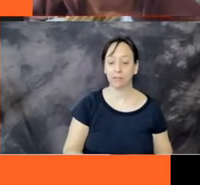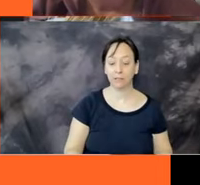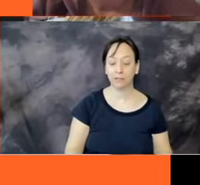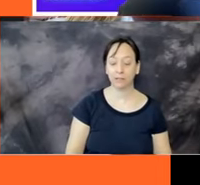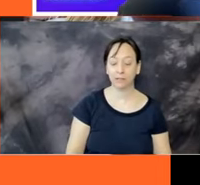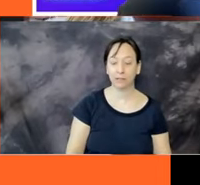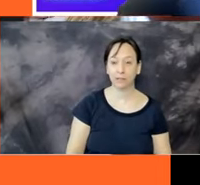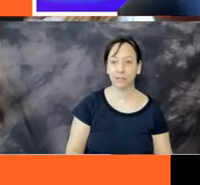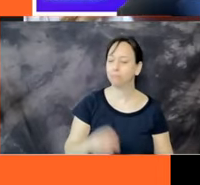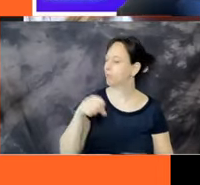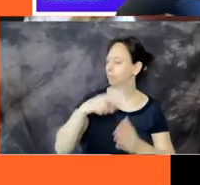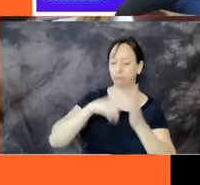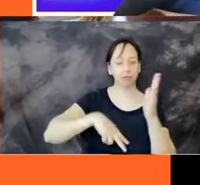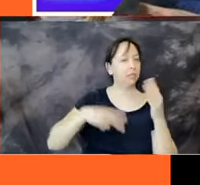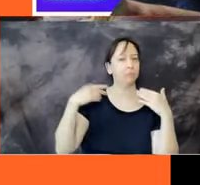Just read what's on your script.